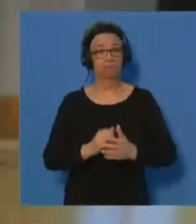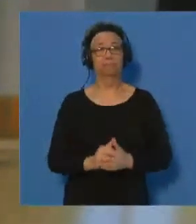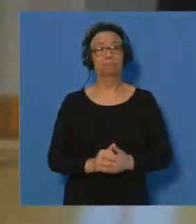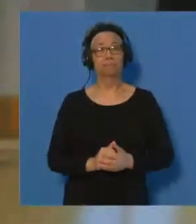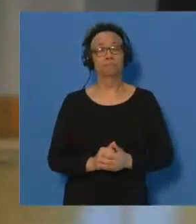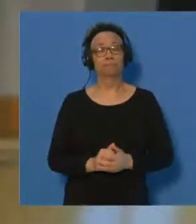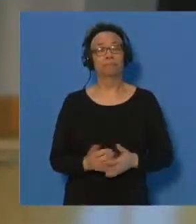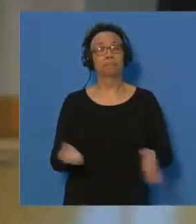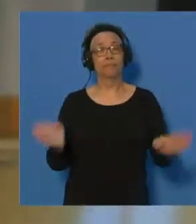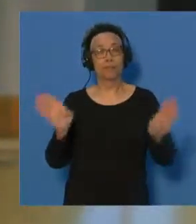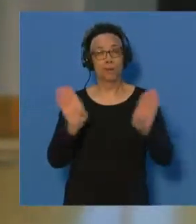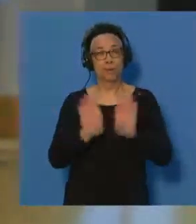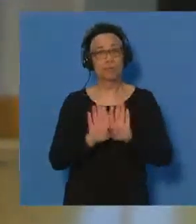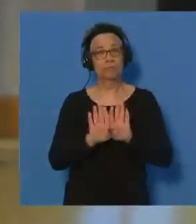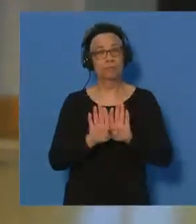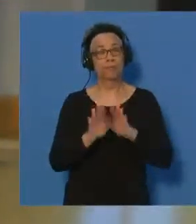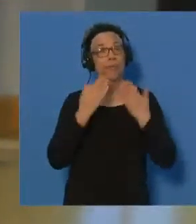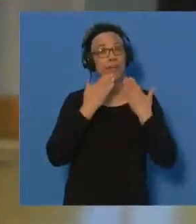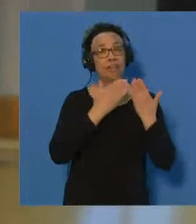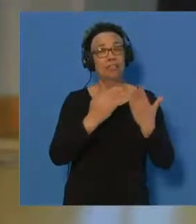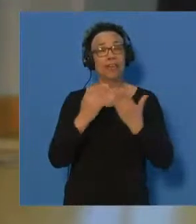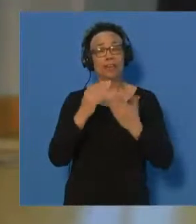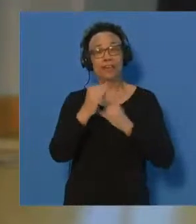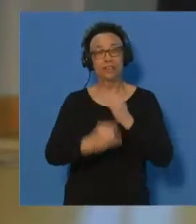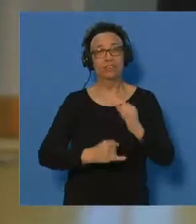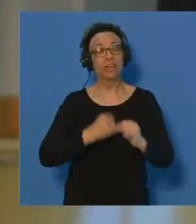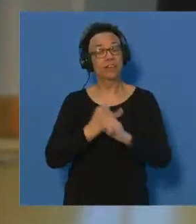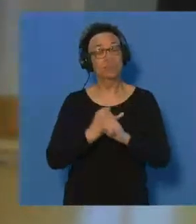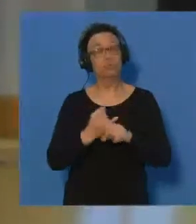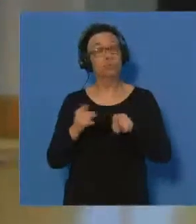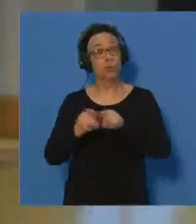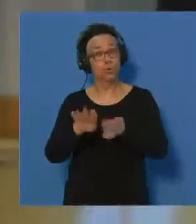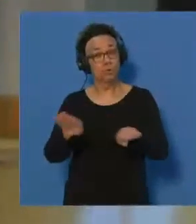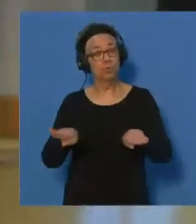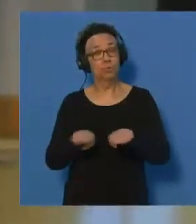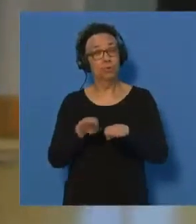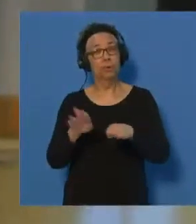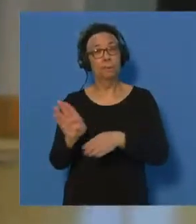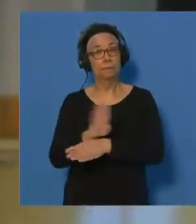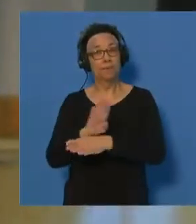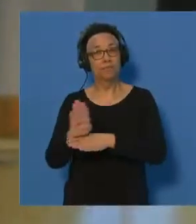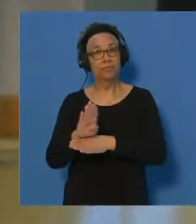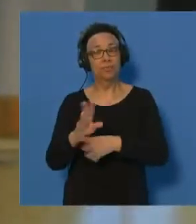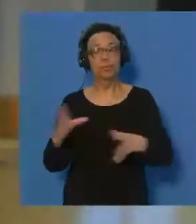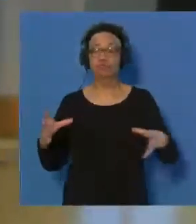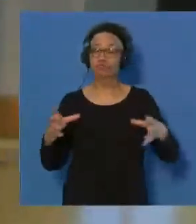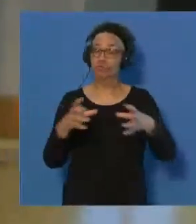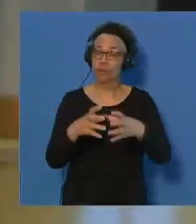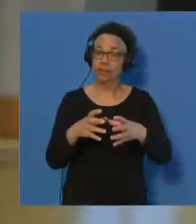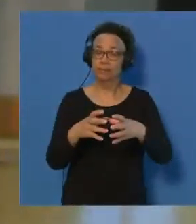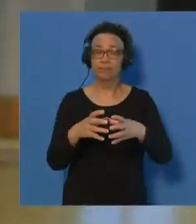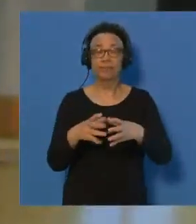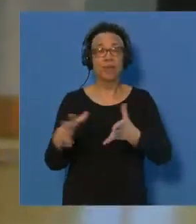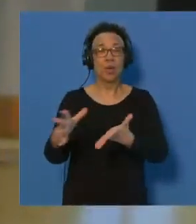In closing, I wish to thank international and local businesses in Bermuda who have collectively raised